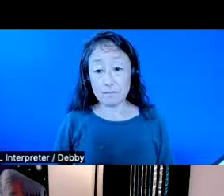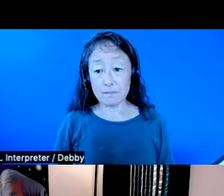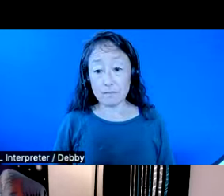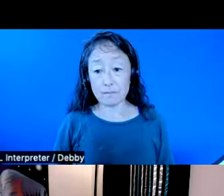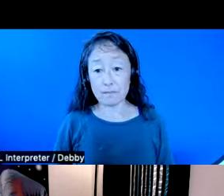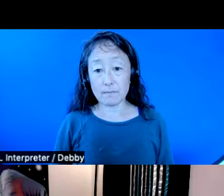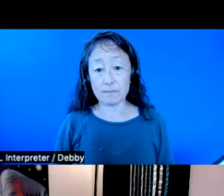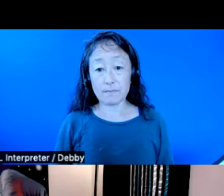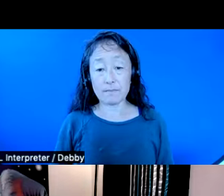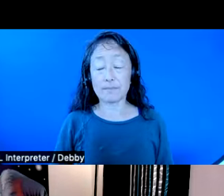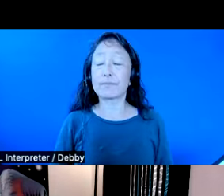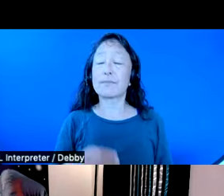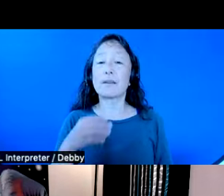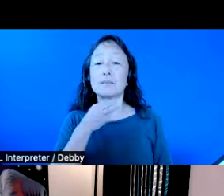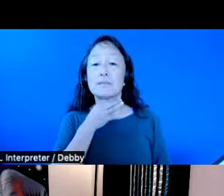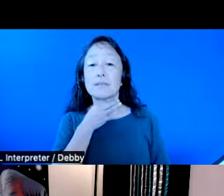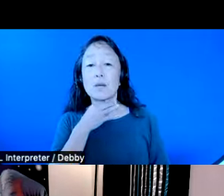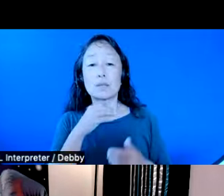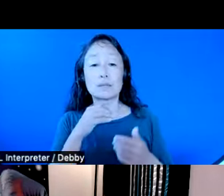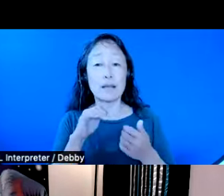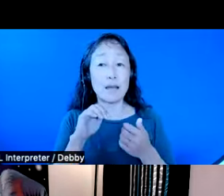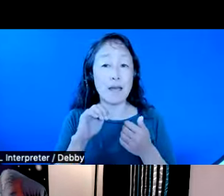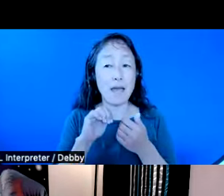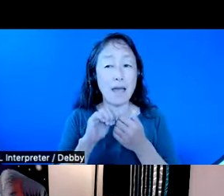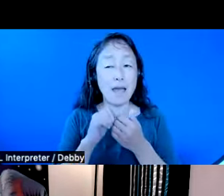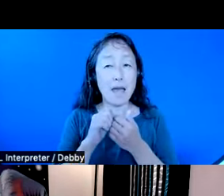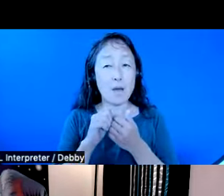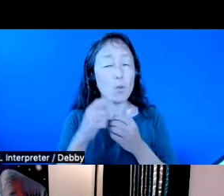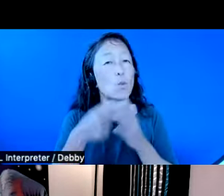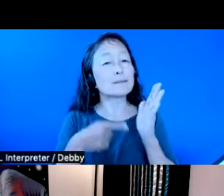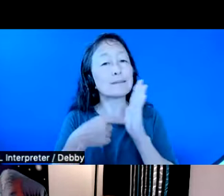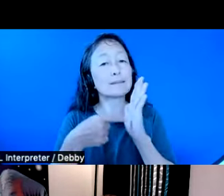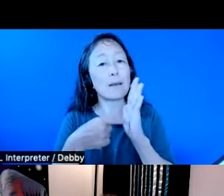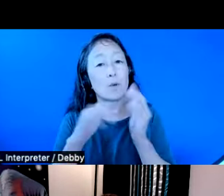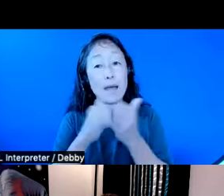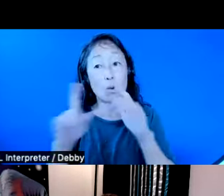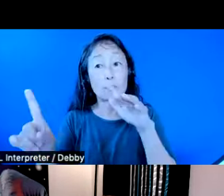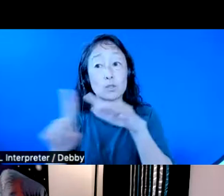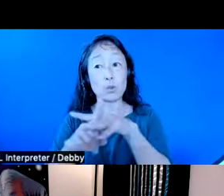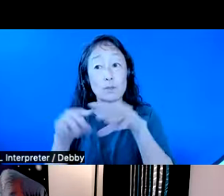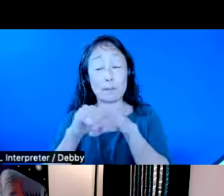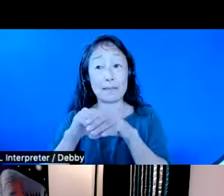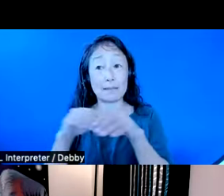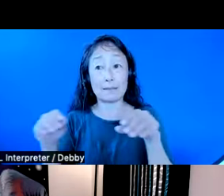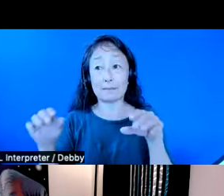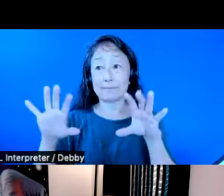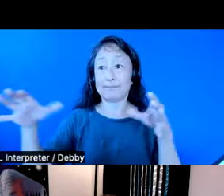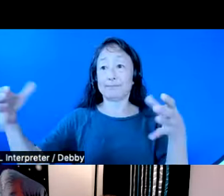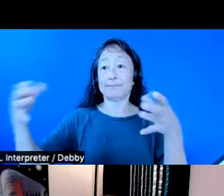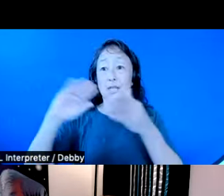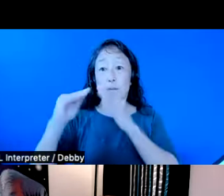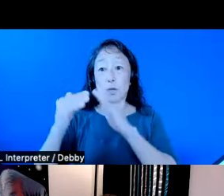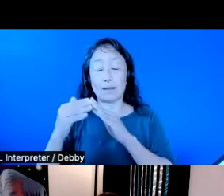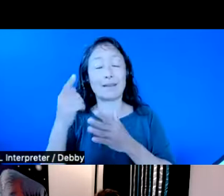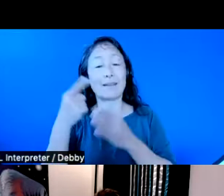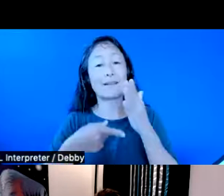What are some ways that might show up in our entire community? I think what Rebecca was talking about with the gossip and with people saying